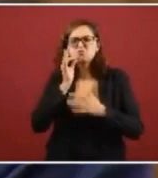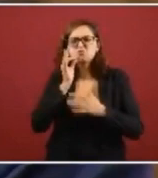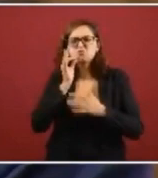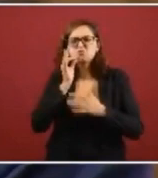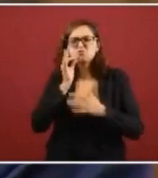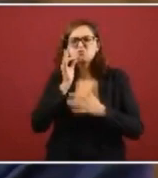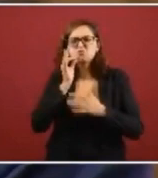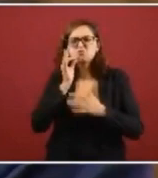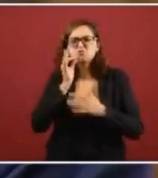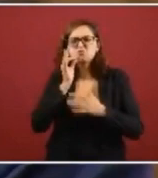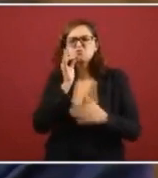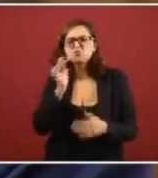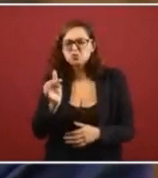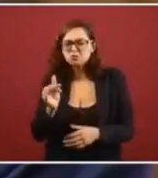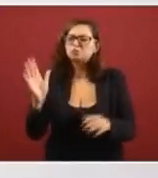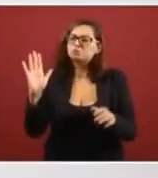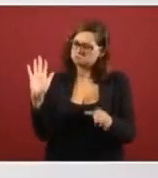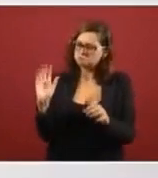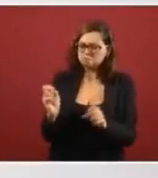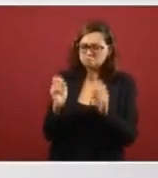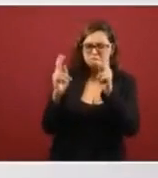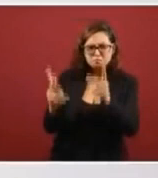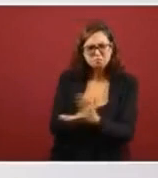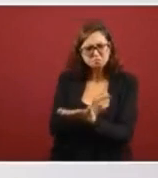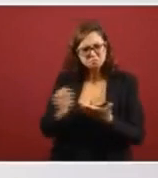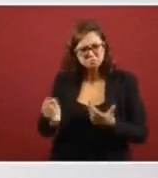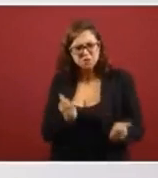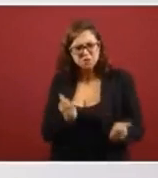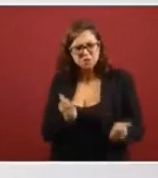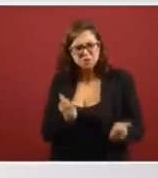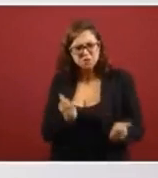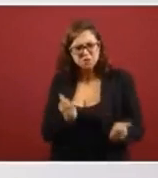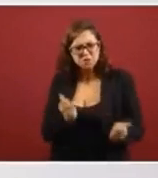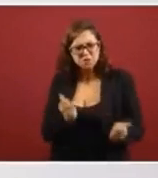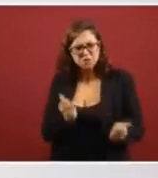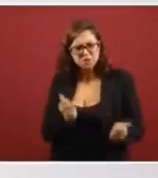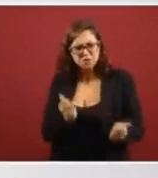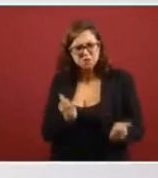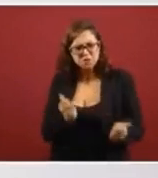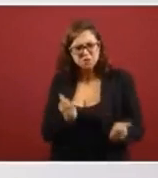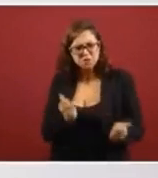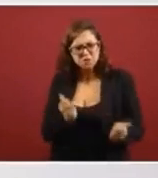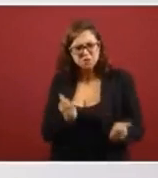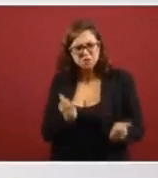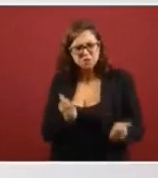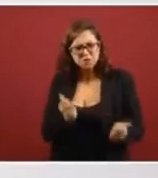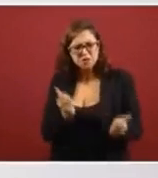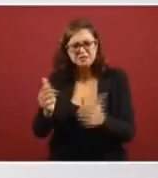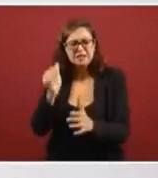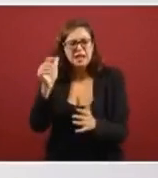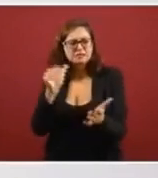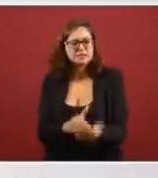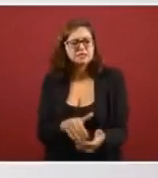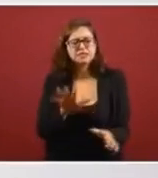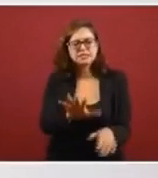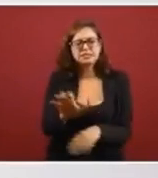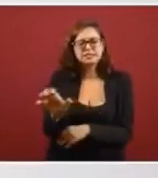6500 producers and it has been initiated already